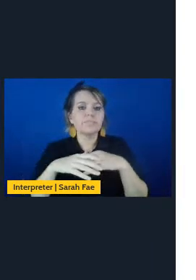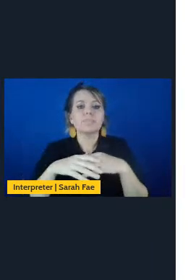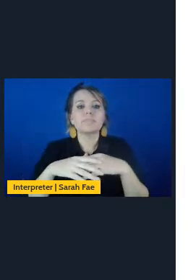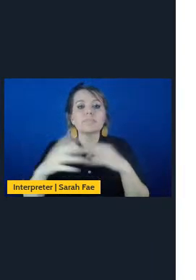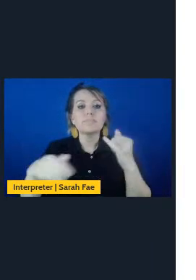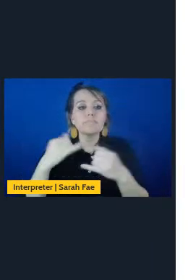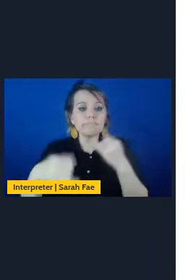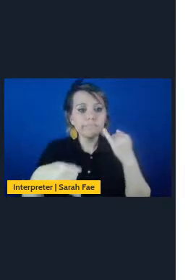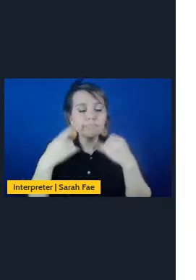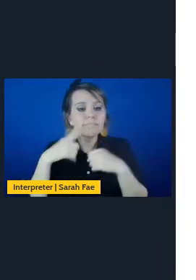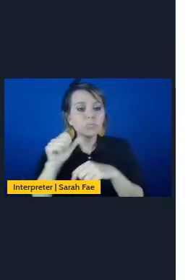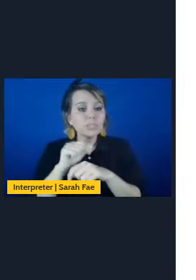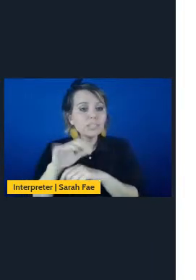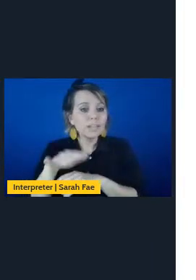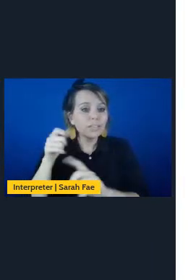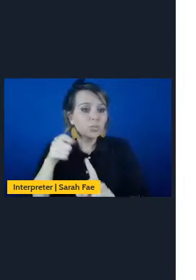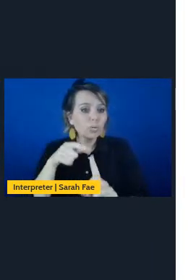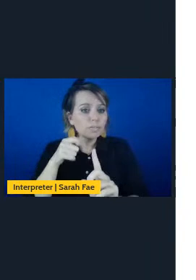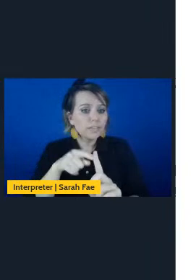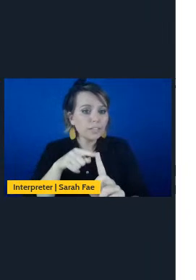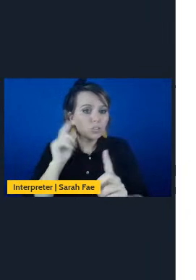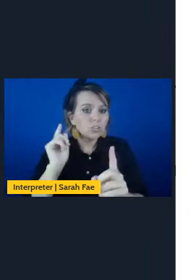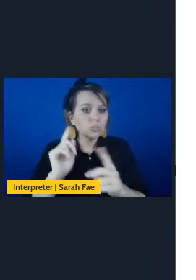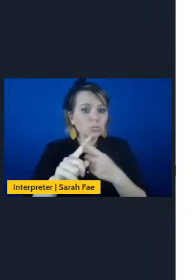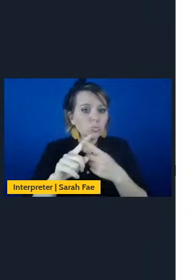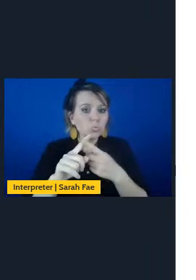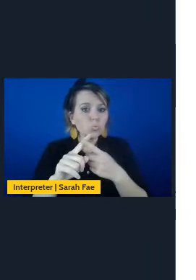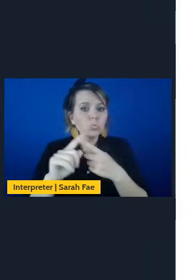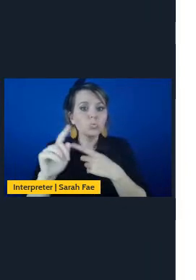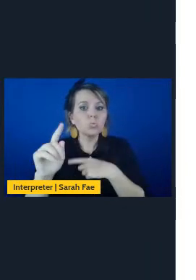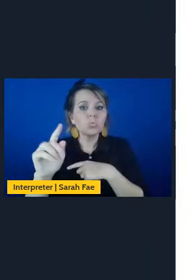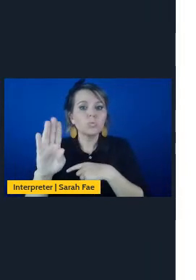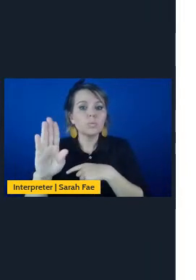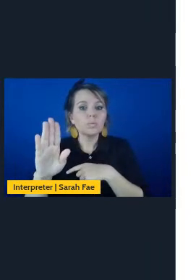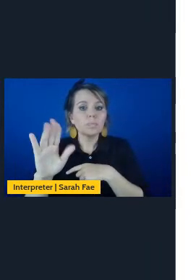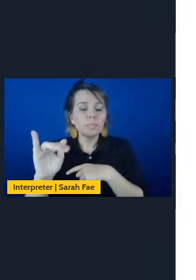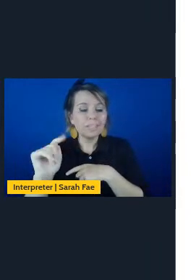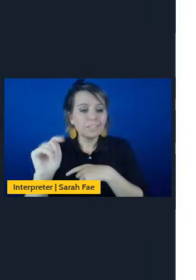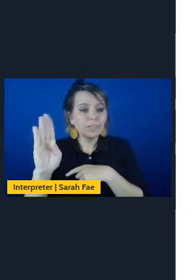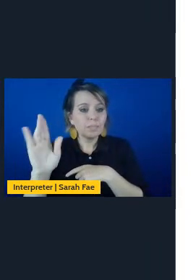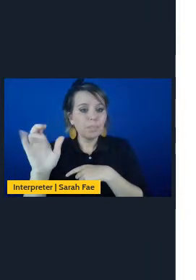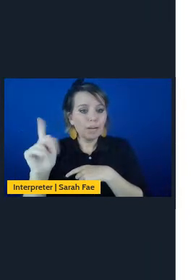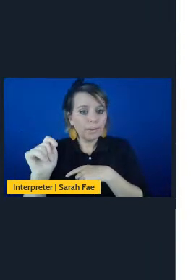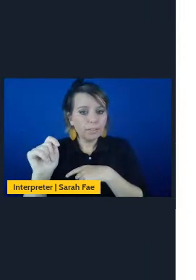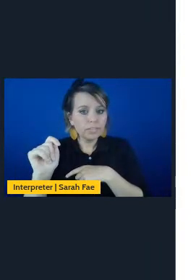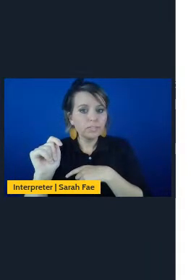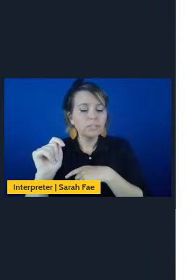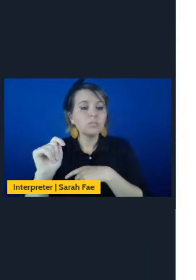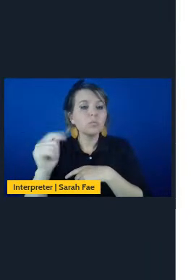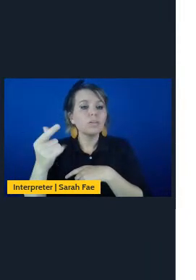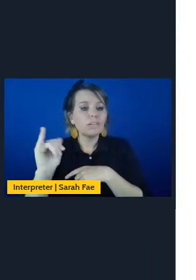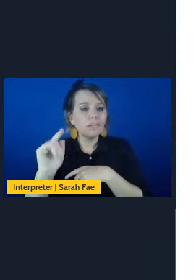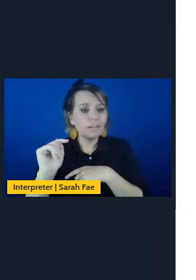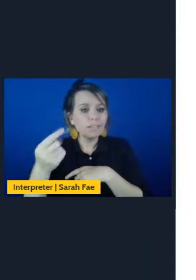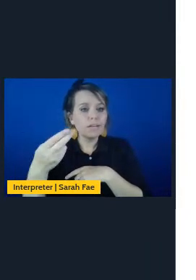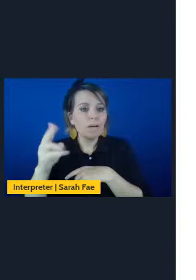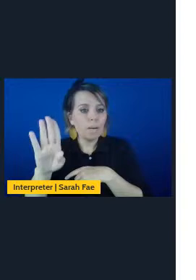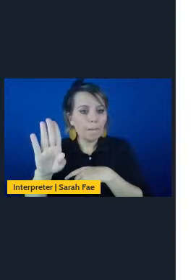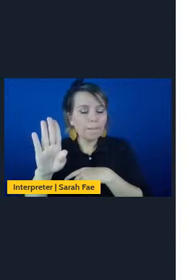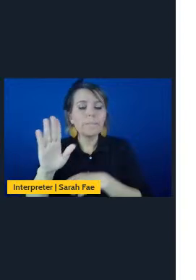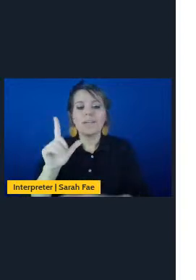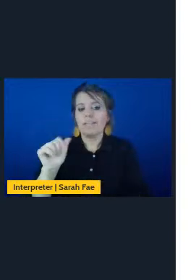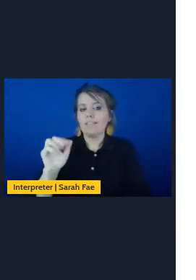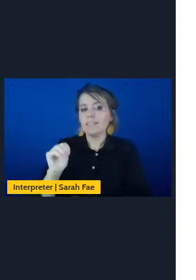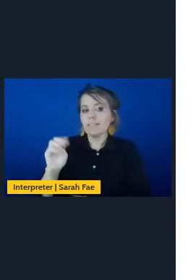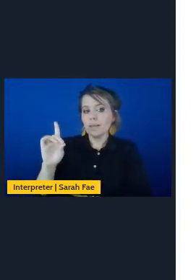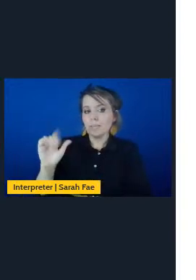sending notifications to GitHub Bitbucket with the build status, we have Lambda that